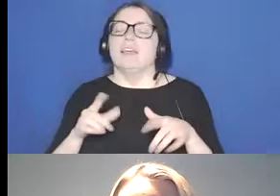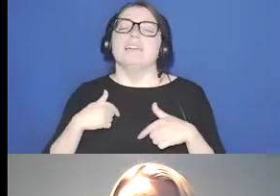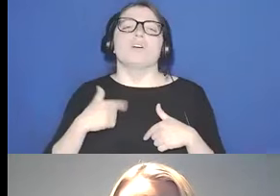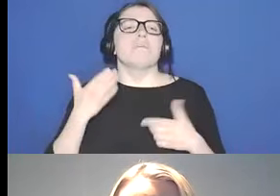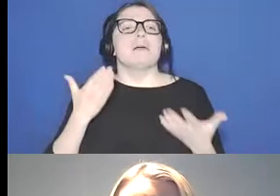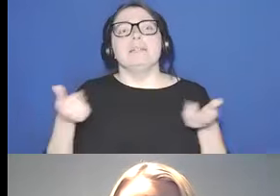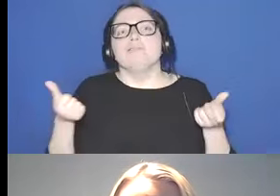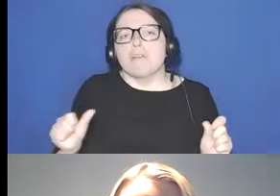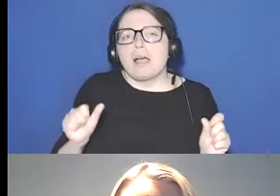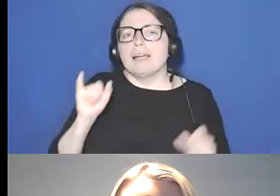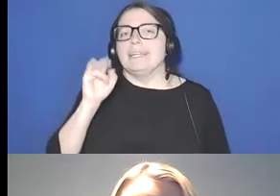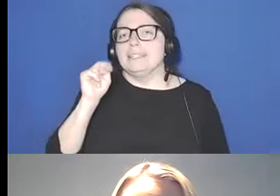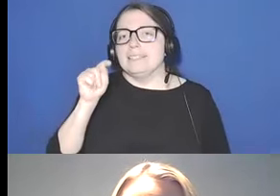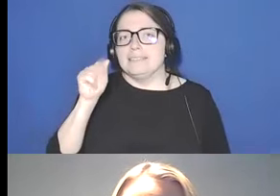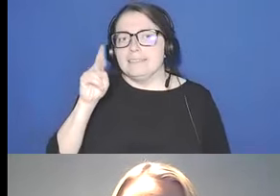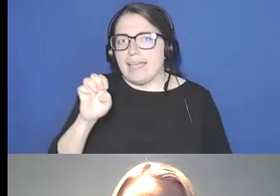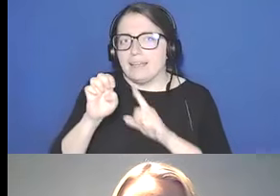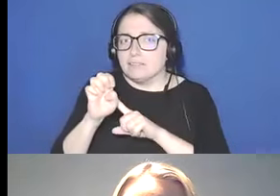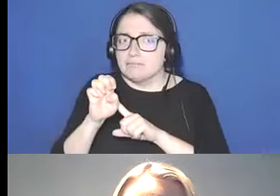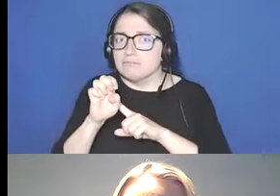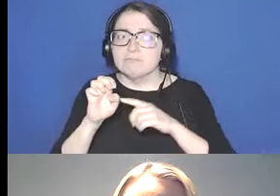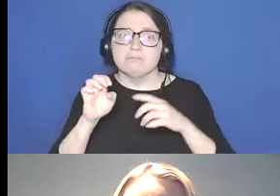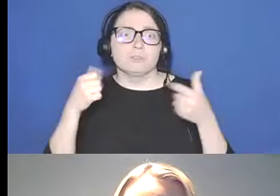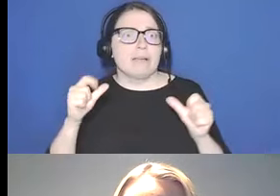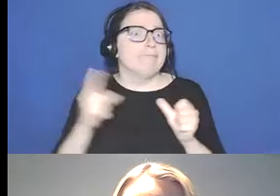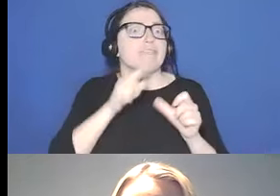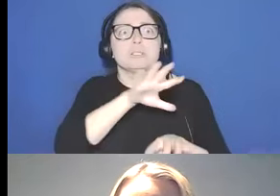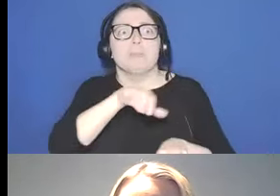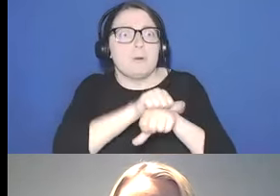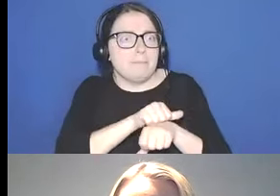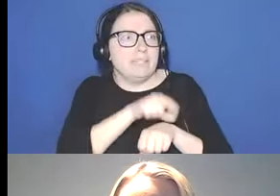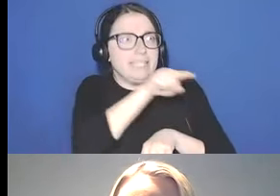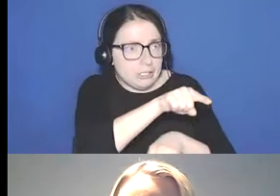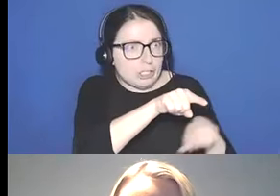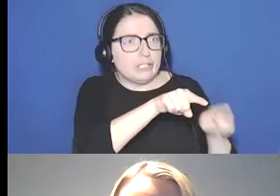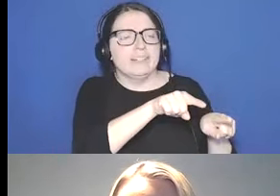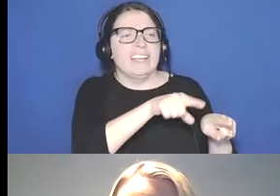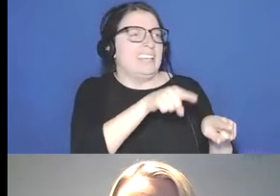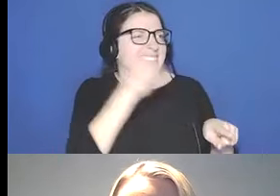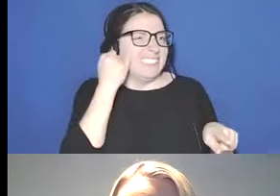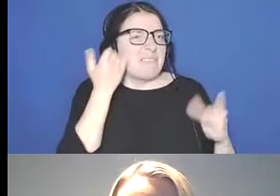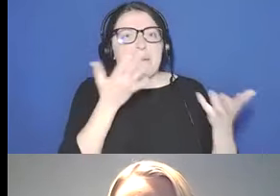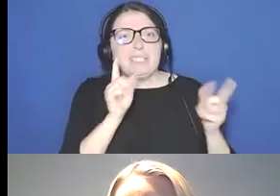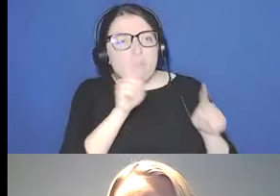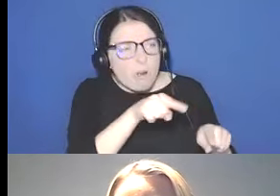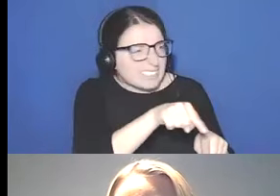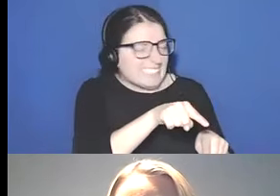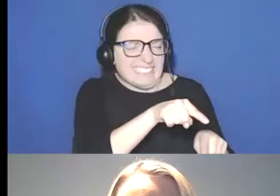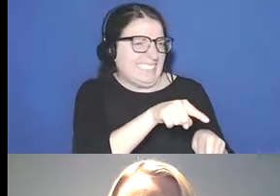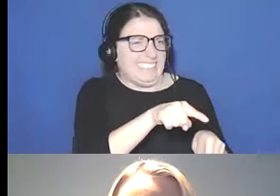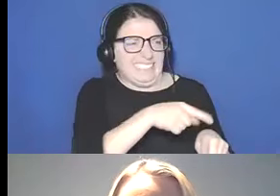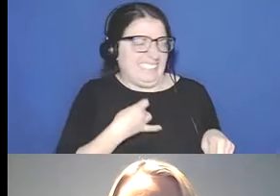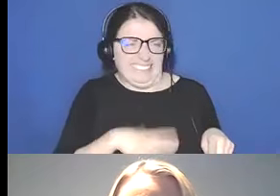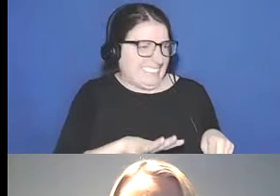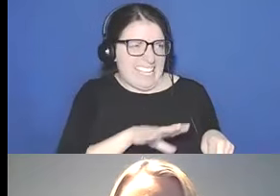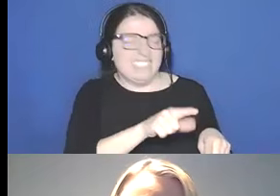you want to make sure you find the right fit of therapist for your child. And so that might mean you go to the first appointment and then you feel like, you know